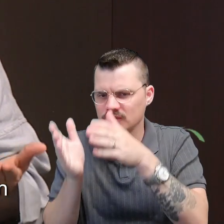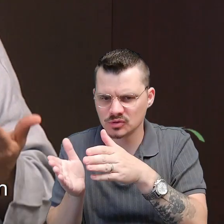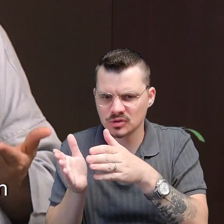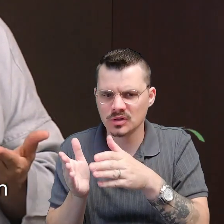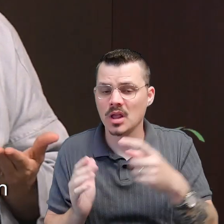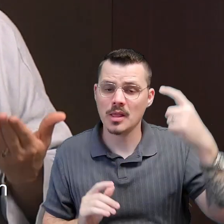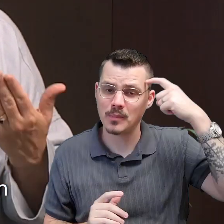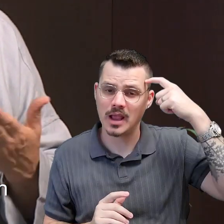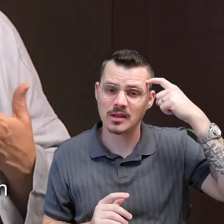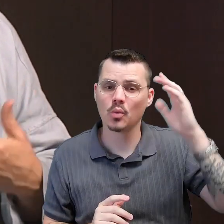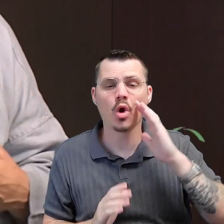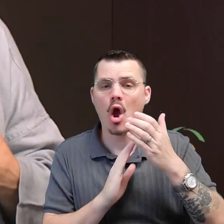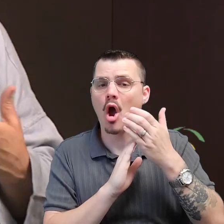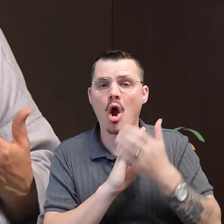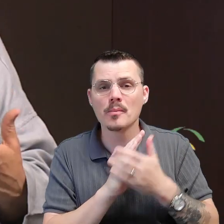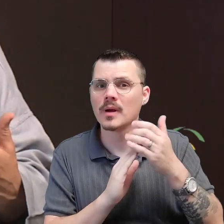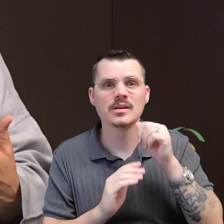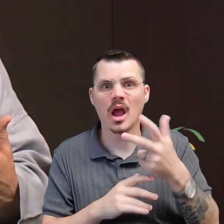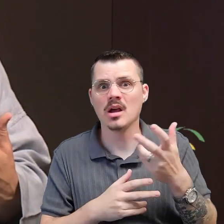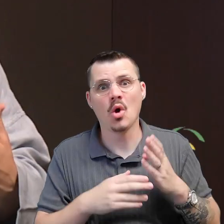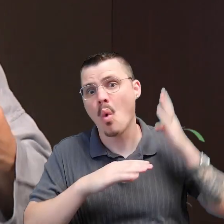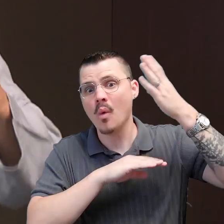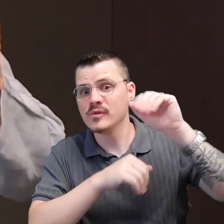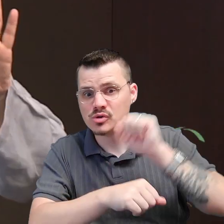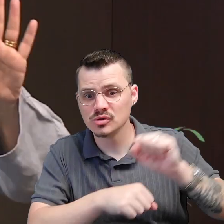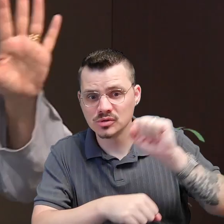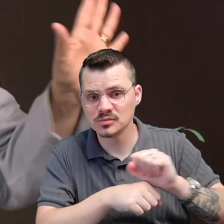And their brain automatically, again, without extra effort,